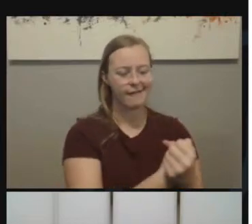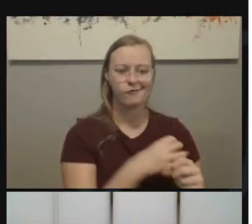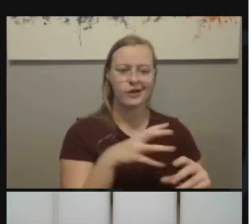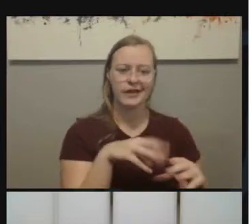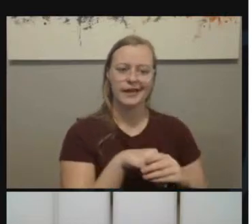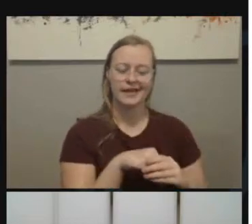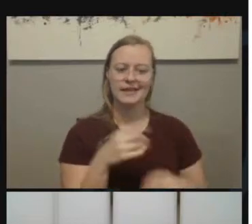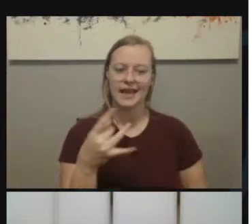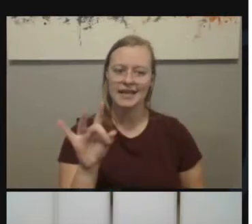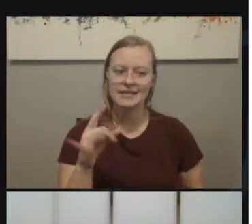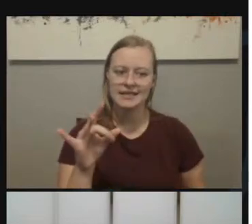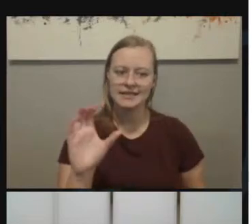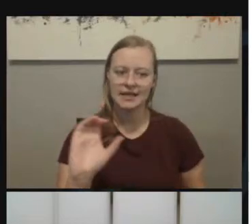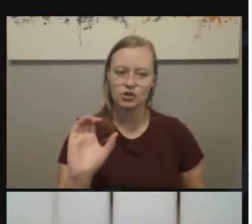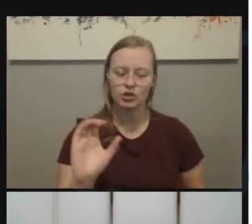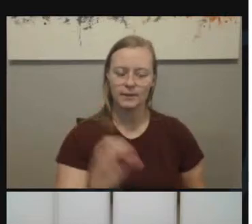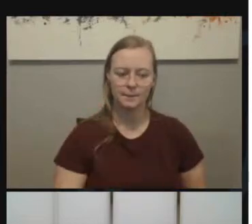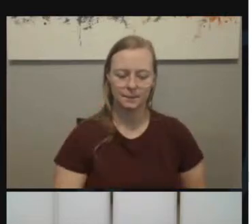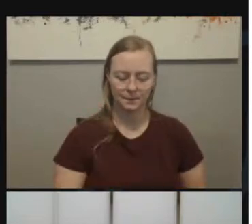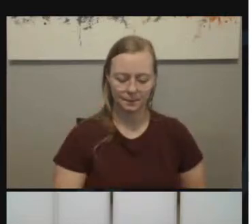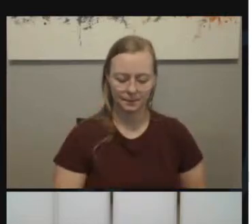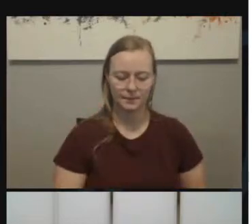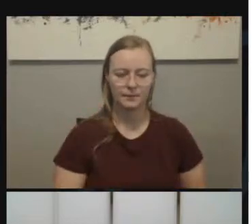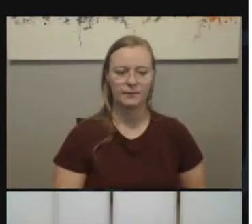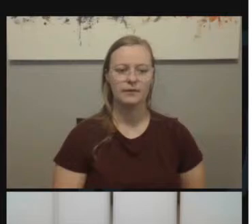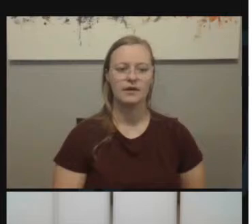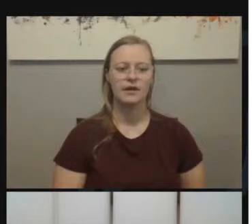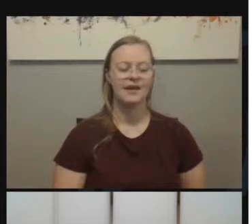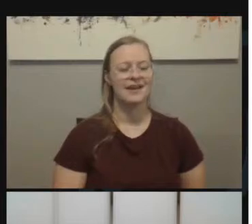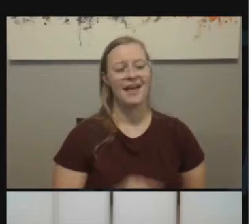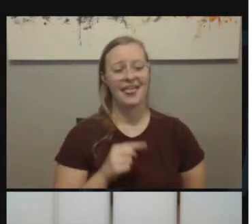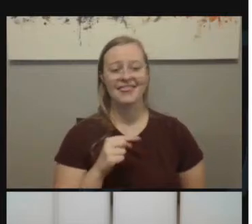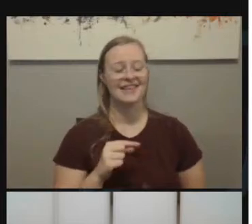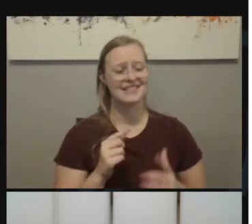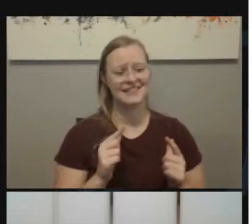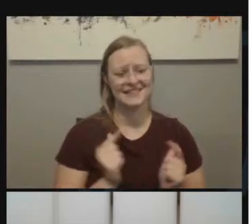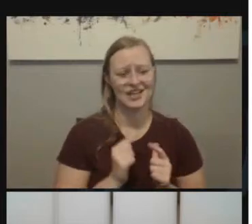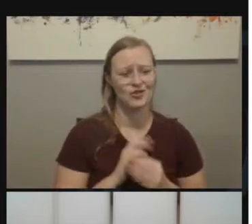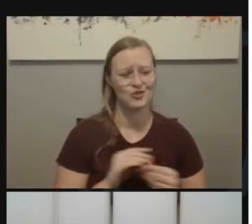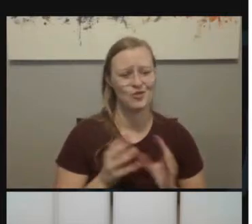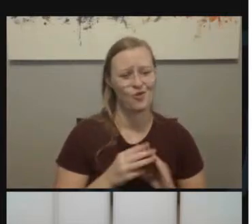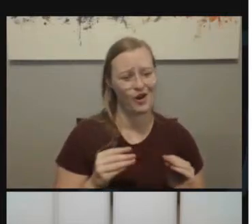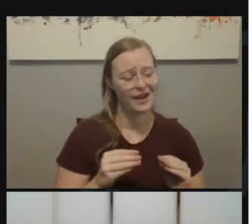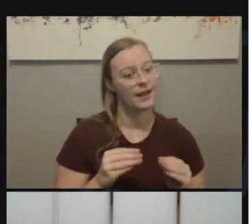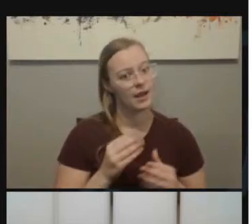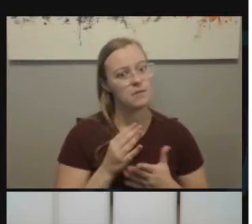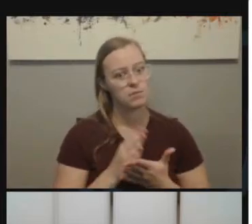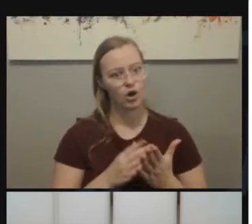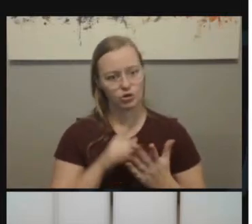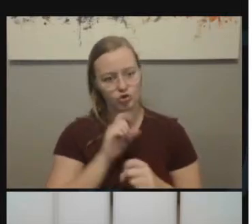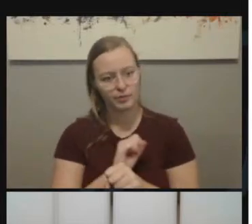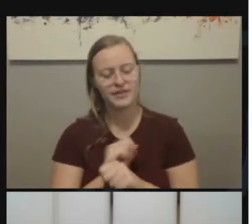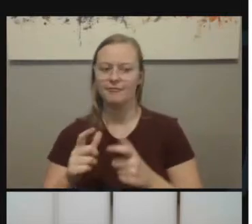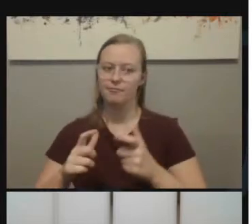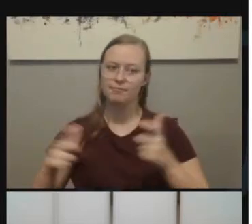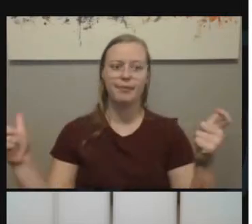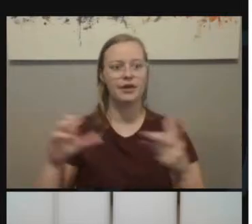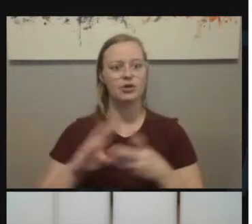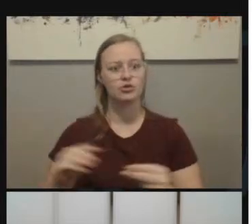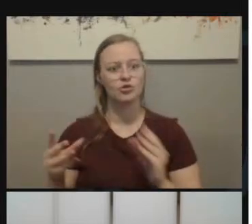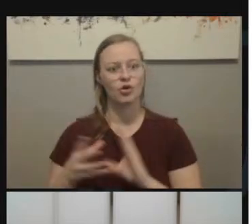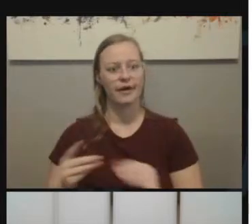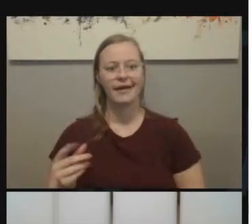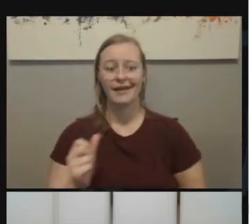century. This little story is part of a much larger story, and one doesn't